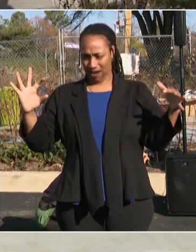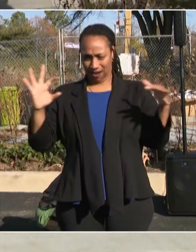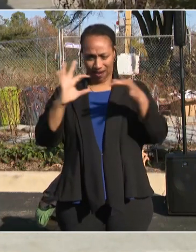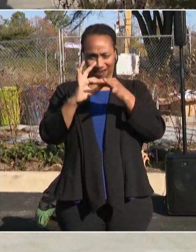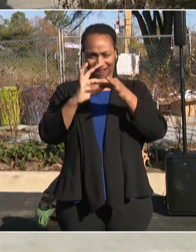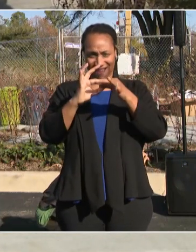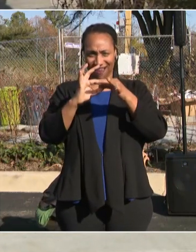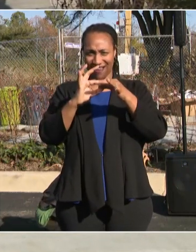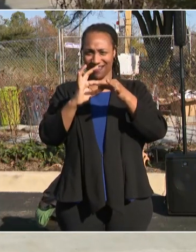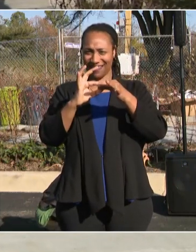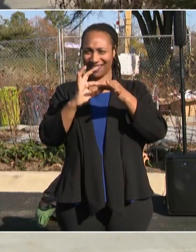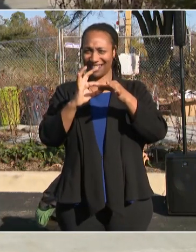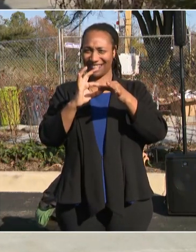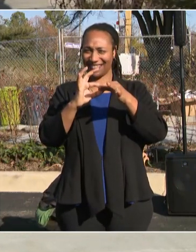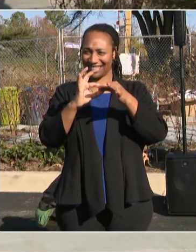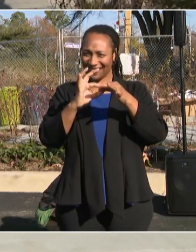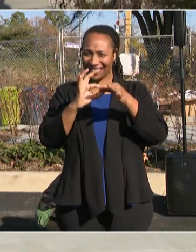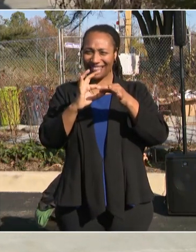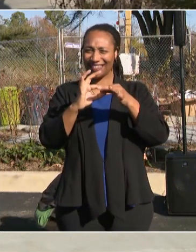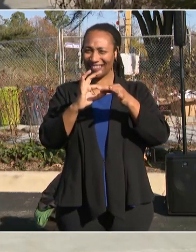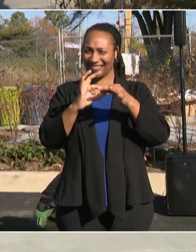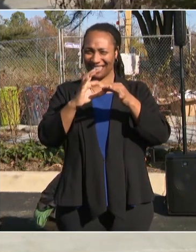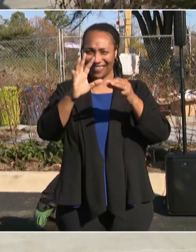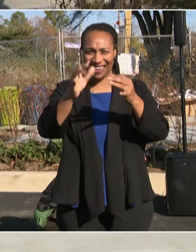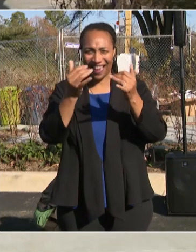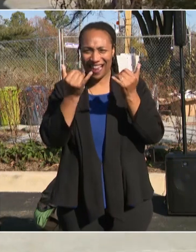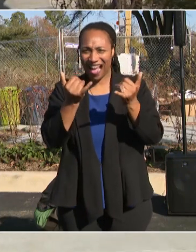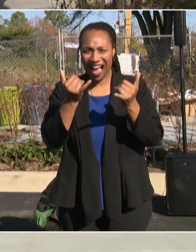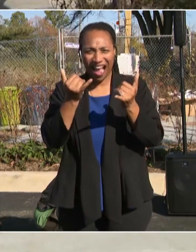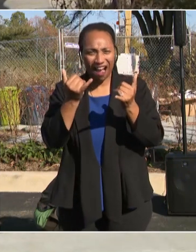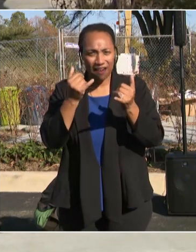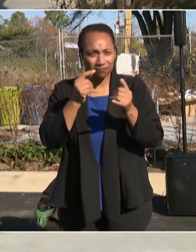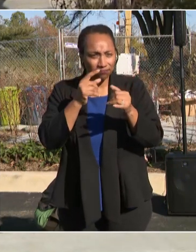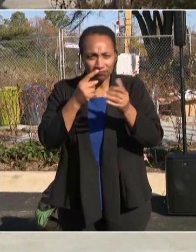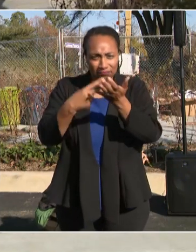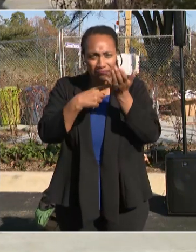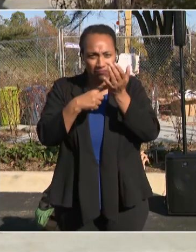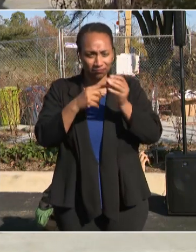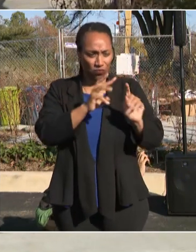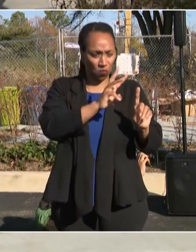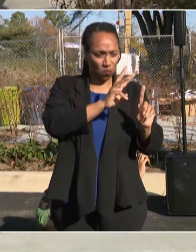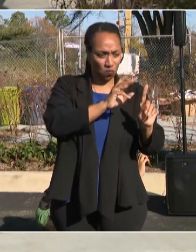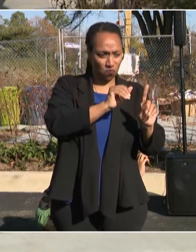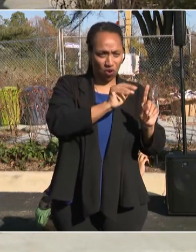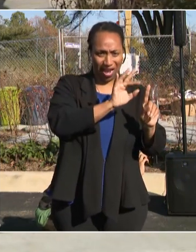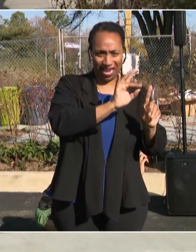That's right? It's between Ward 8 and Ward 8. But